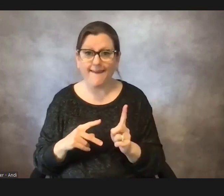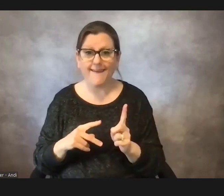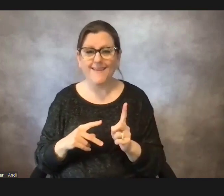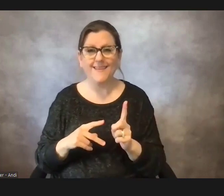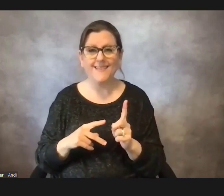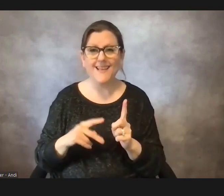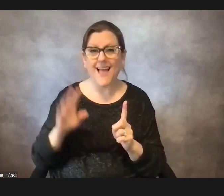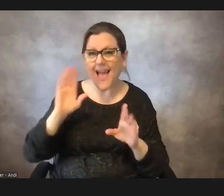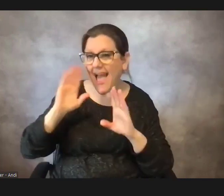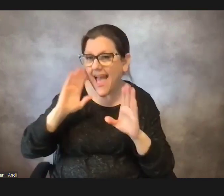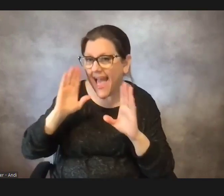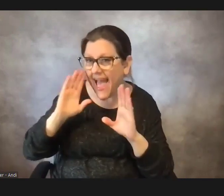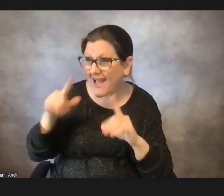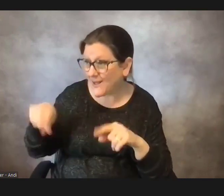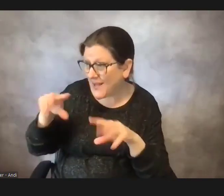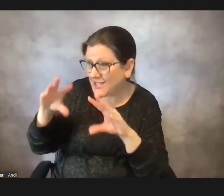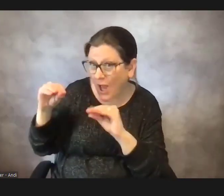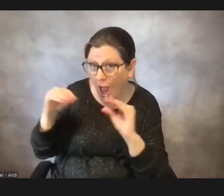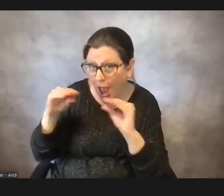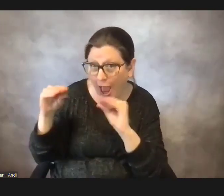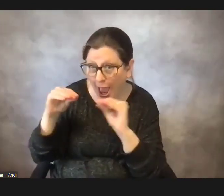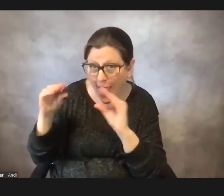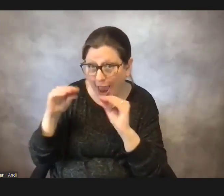Are you guys talking?